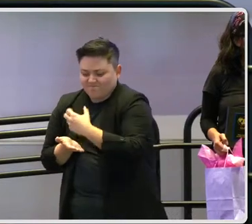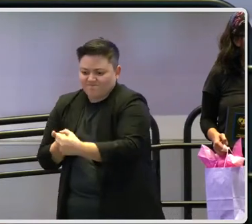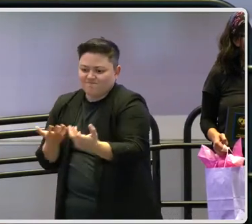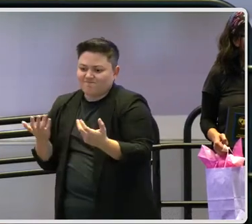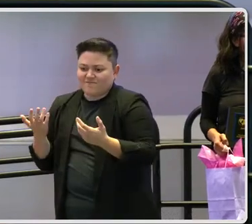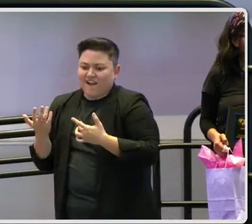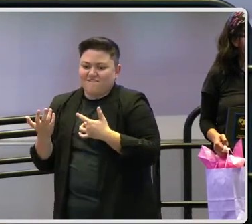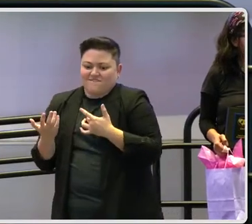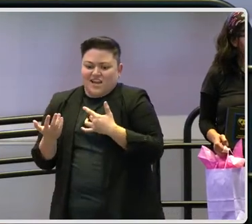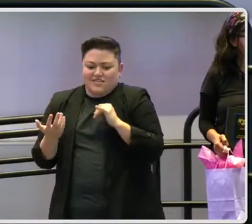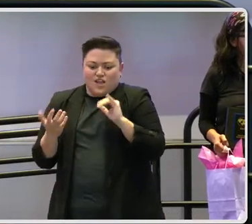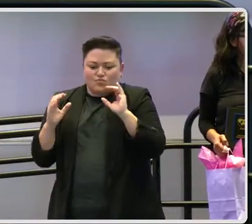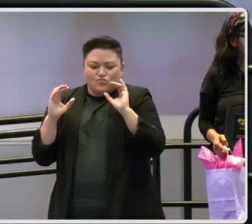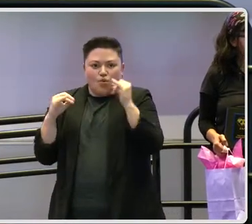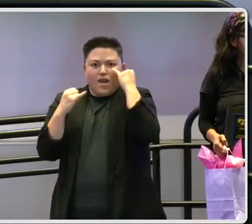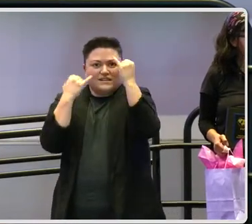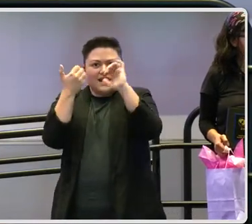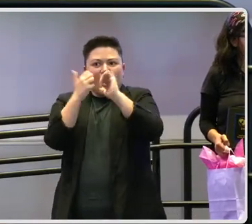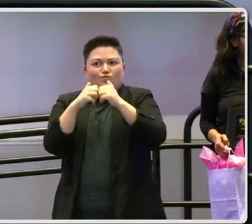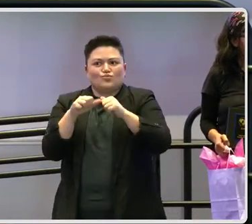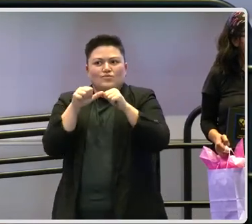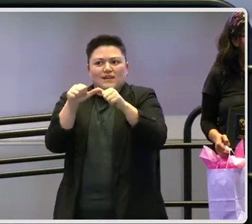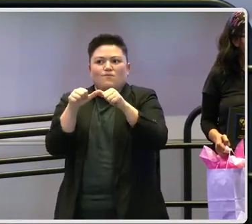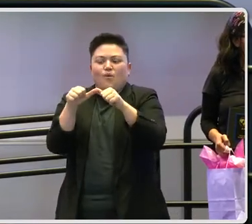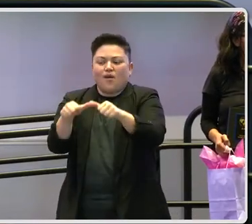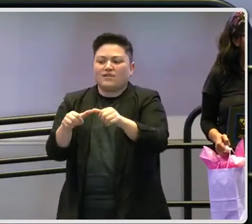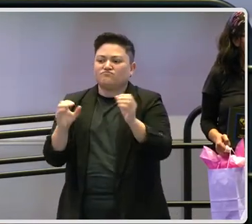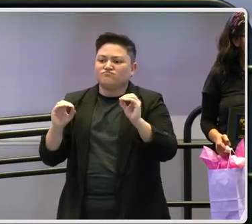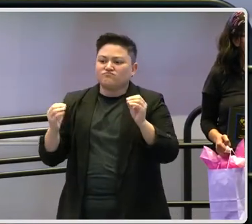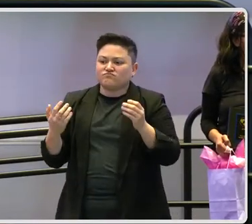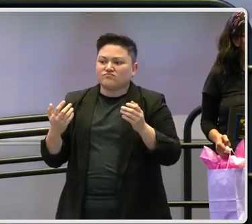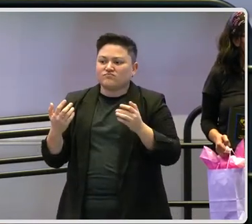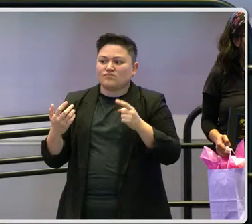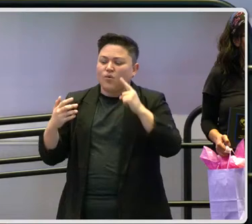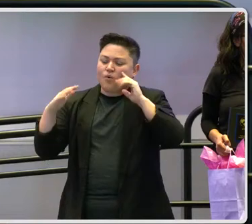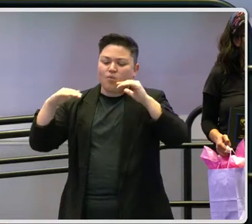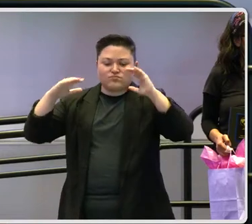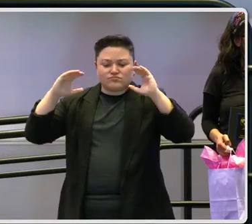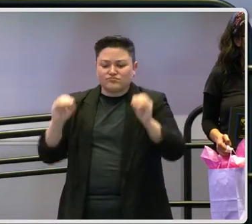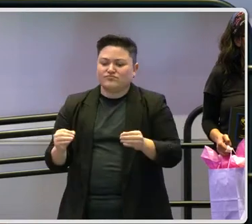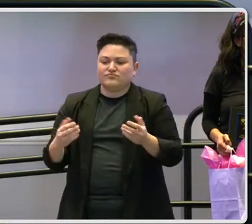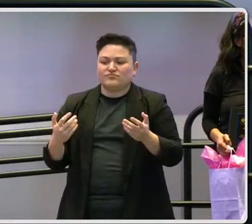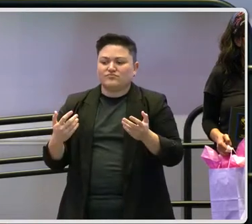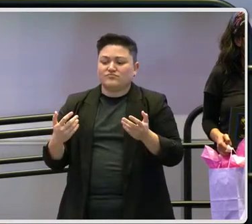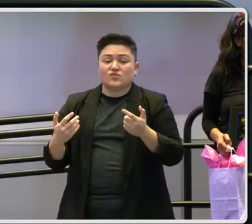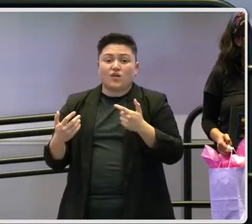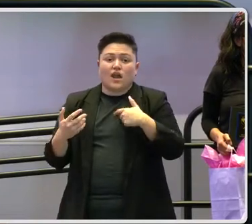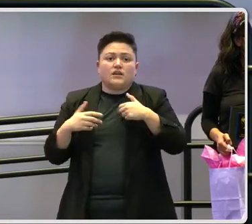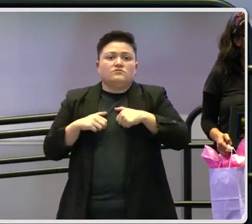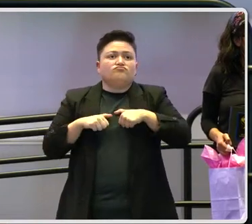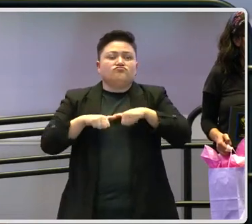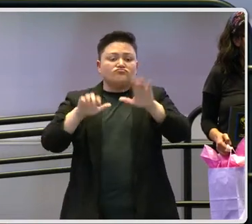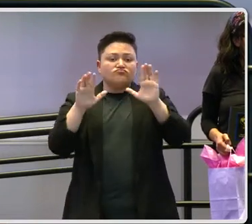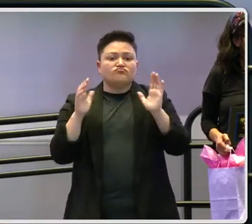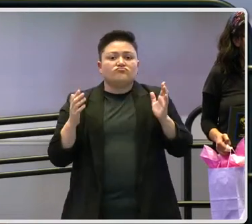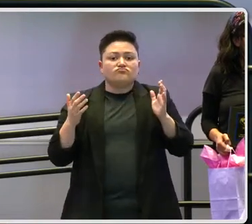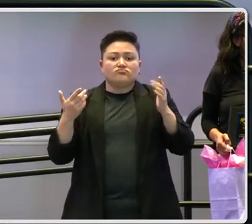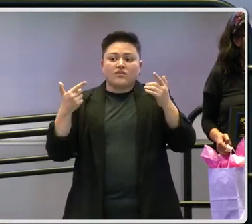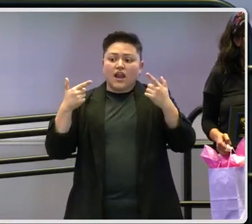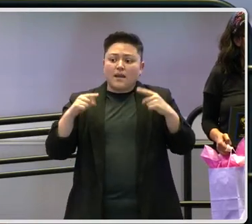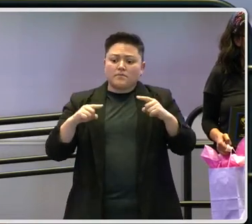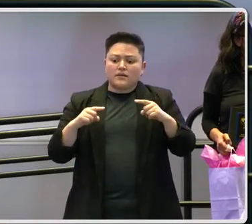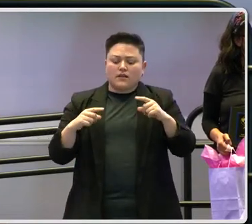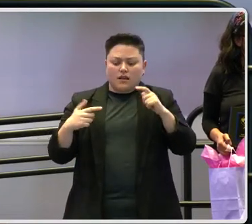I didn't have no more ideas on how I could do this. So I was hopeless. So I surrendered, and I became